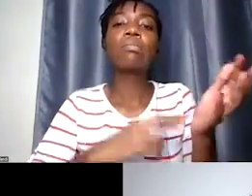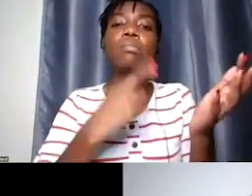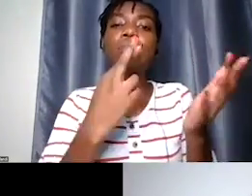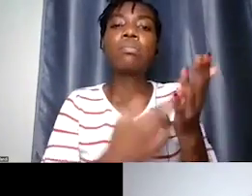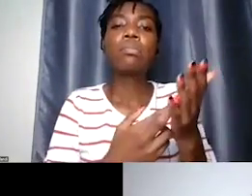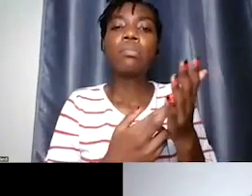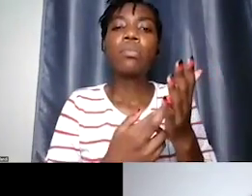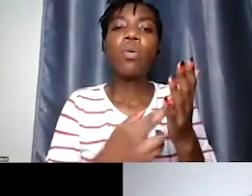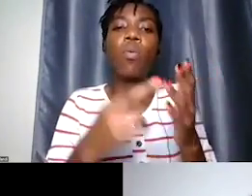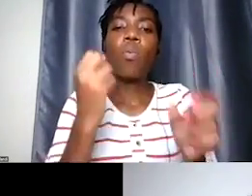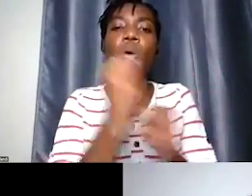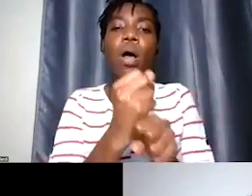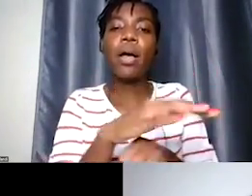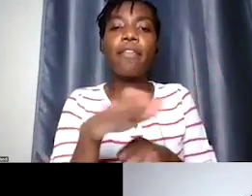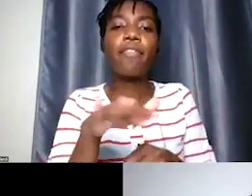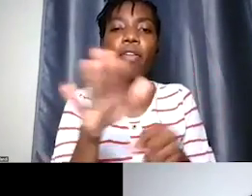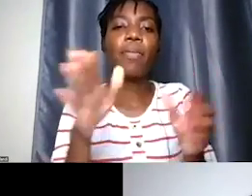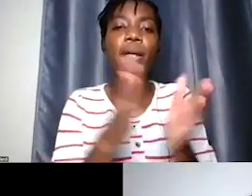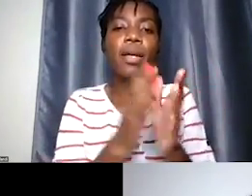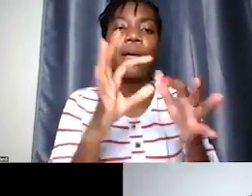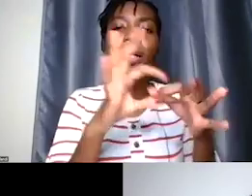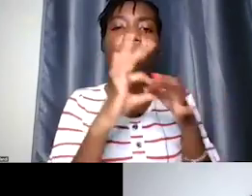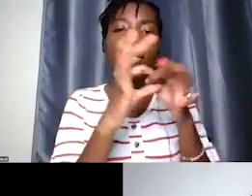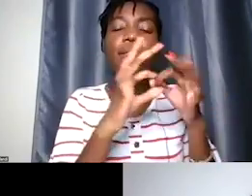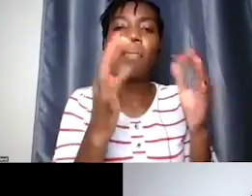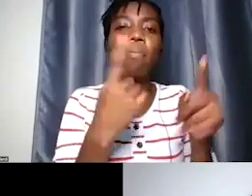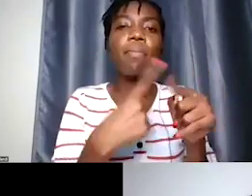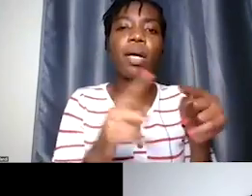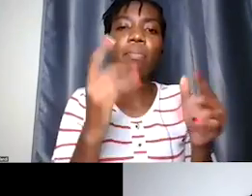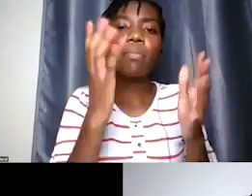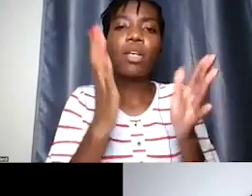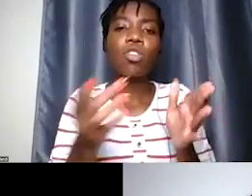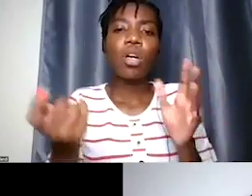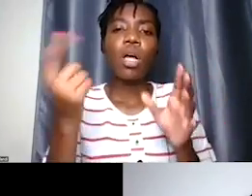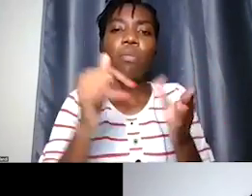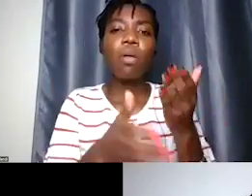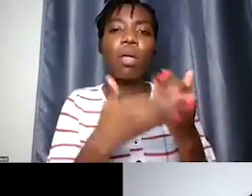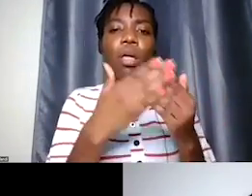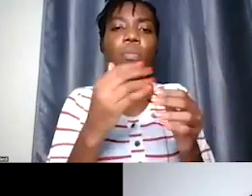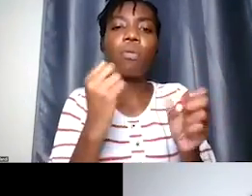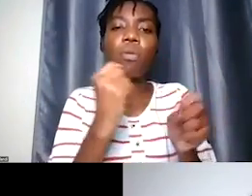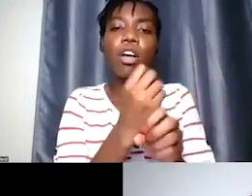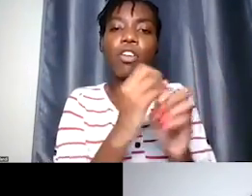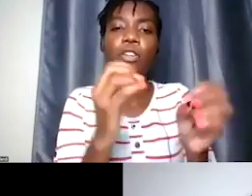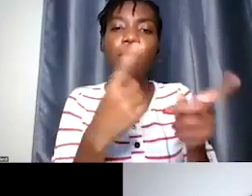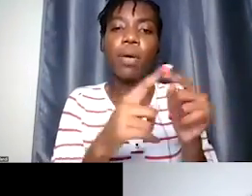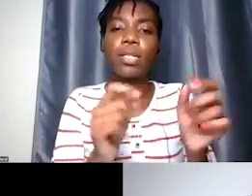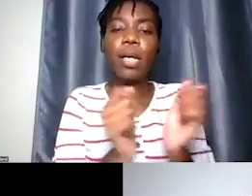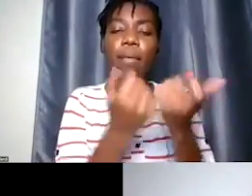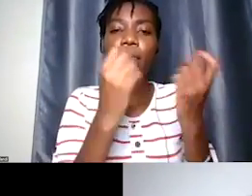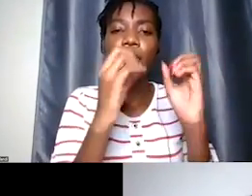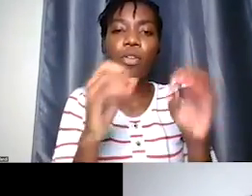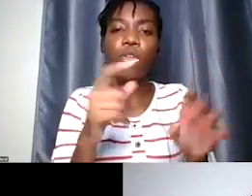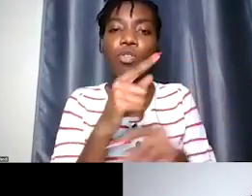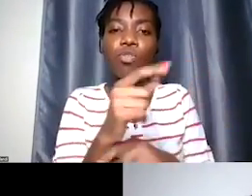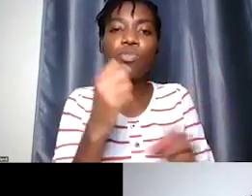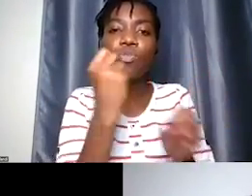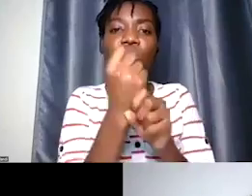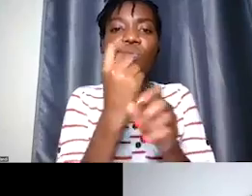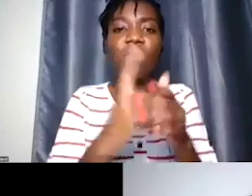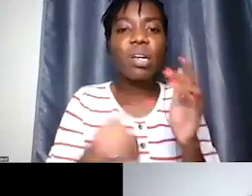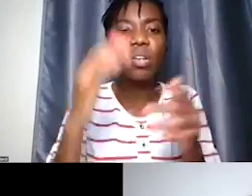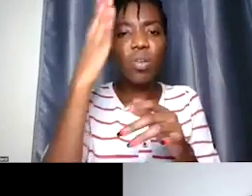cultures, and mediation is not working or did not take place altogether? How do you cope here, knowing very well